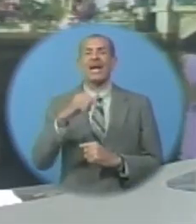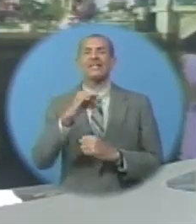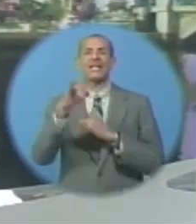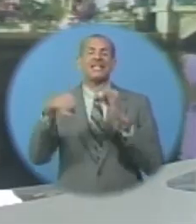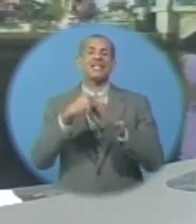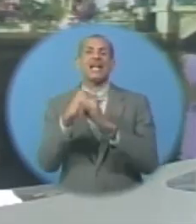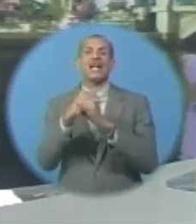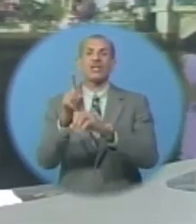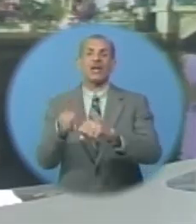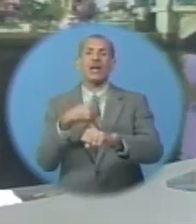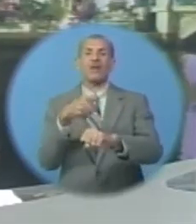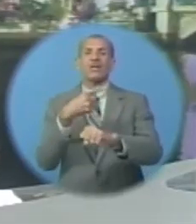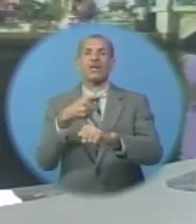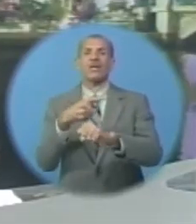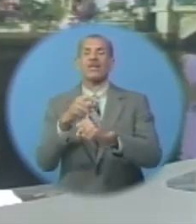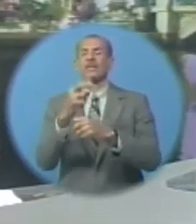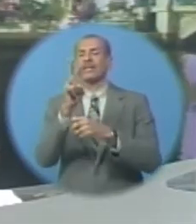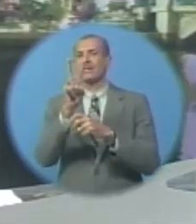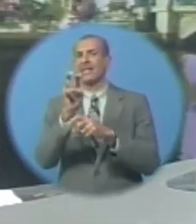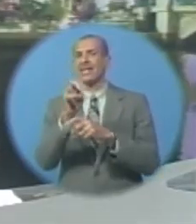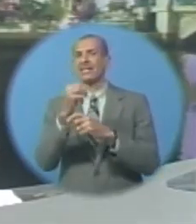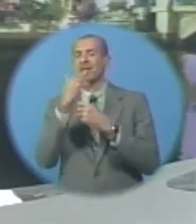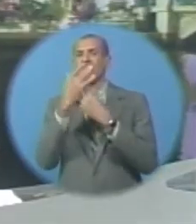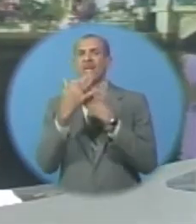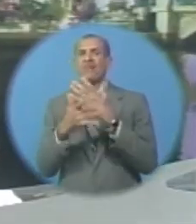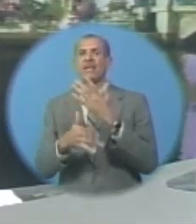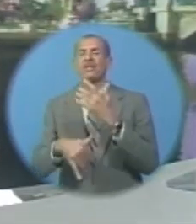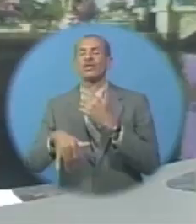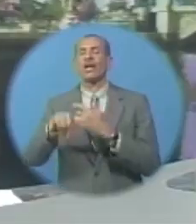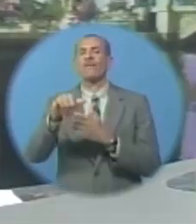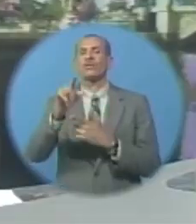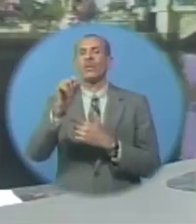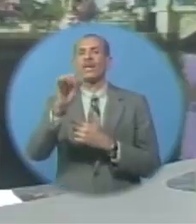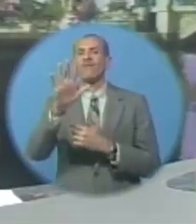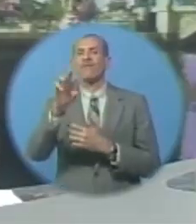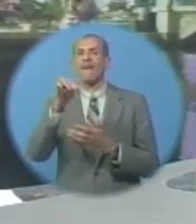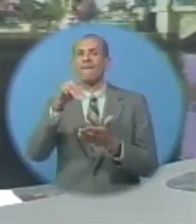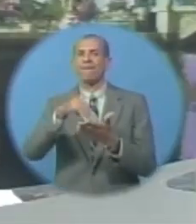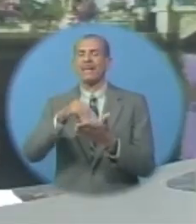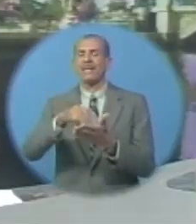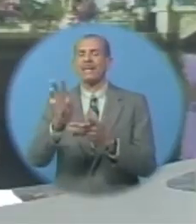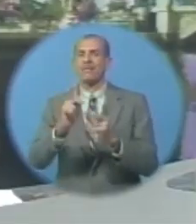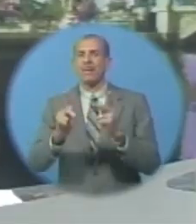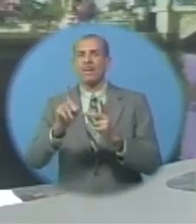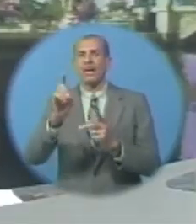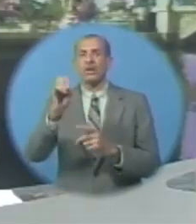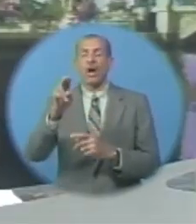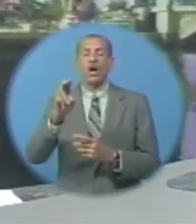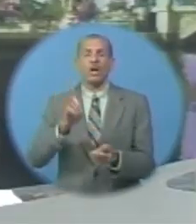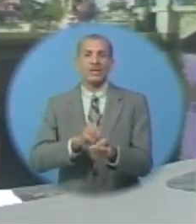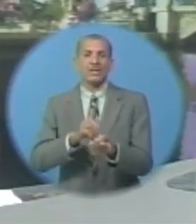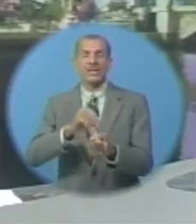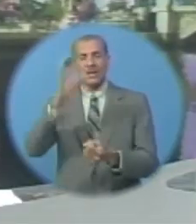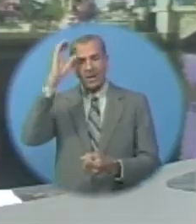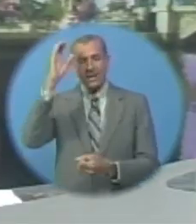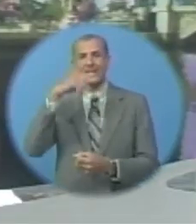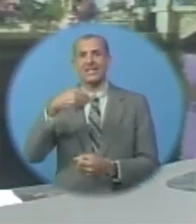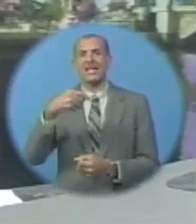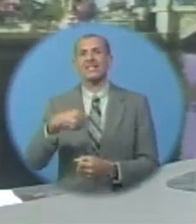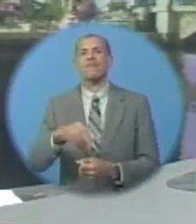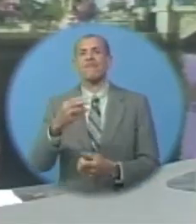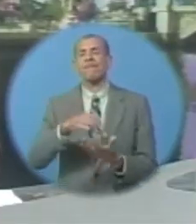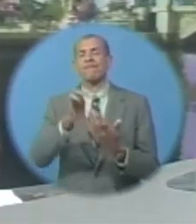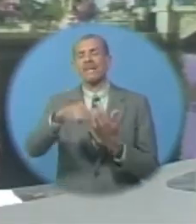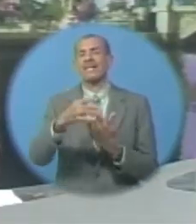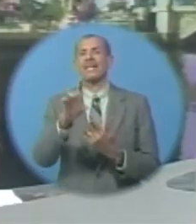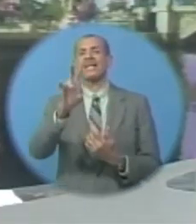effort to measure the blood pressure of 25 million people. Dr. Connell says May 17th is Hypertension Day and